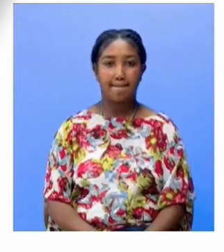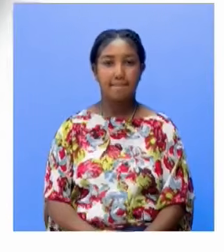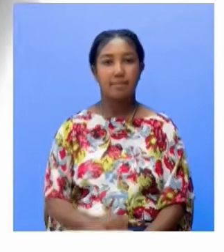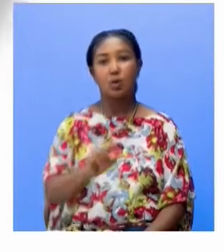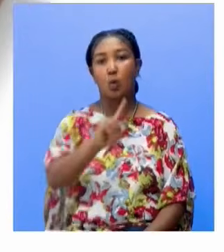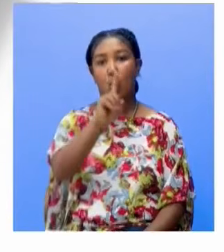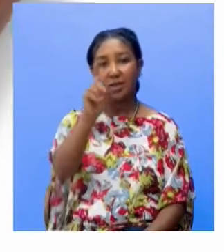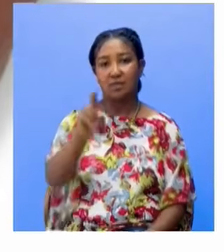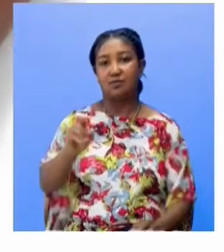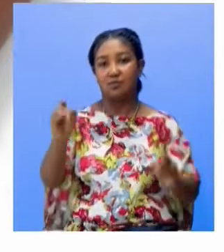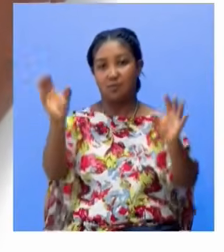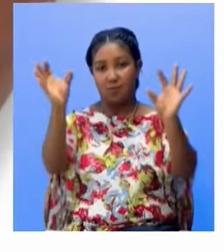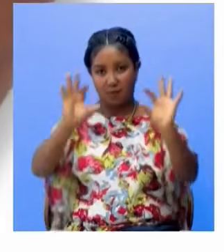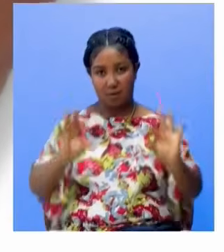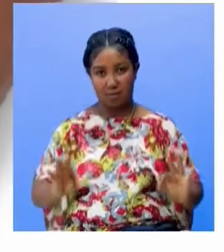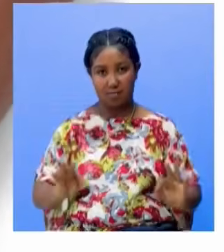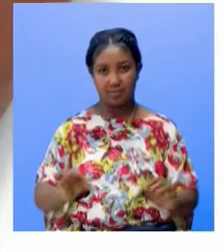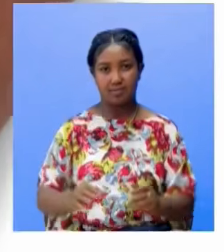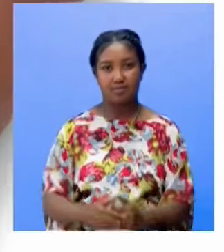question 4.